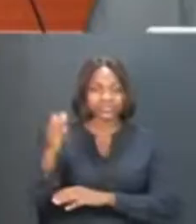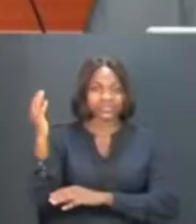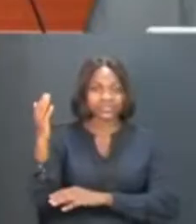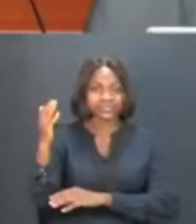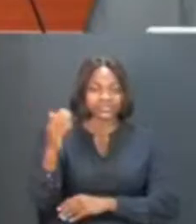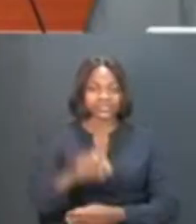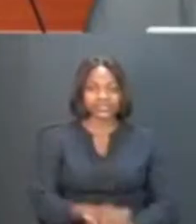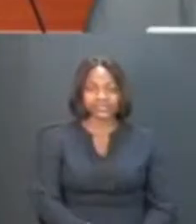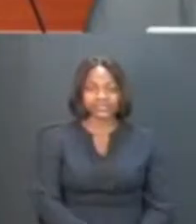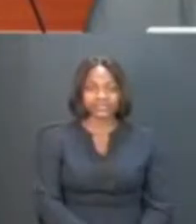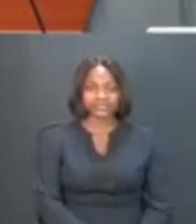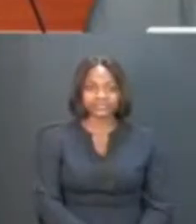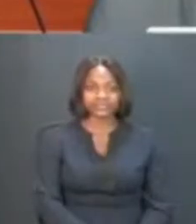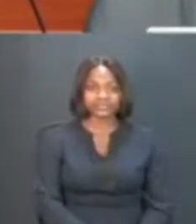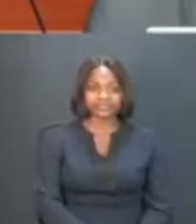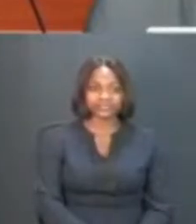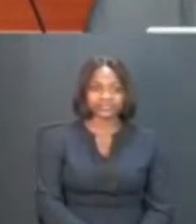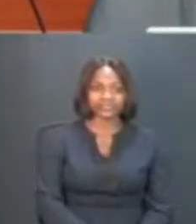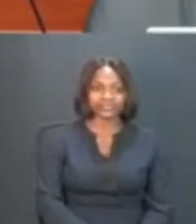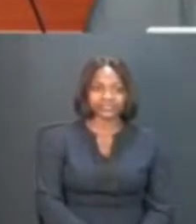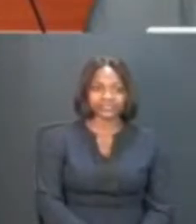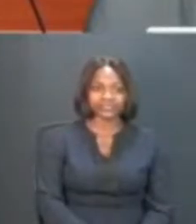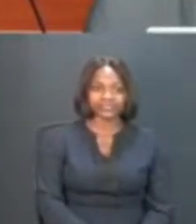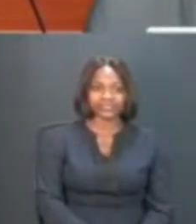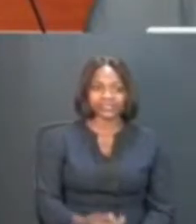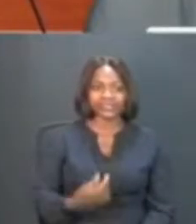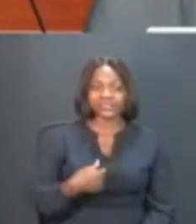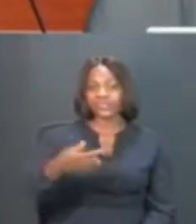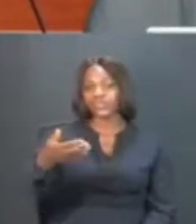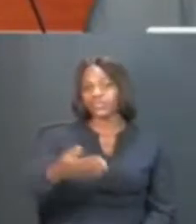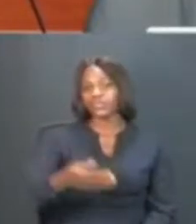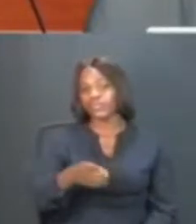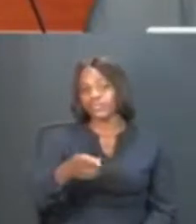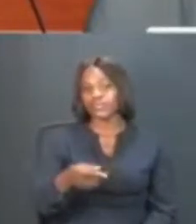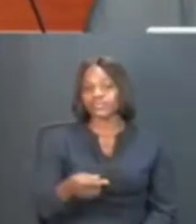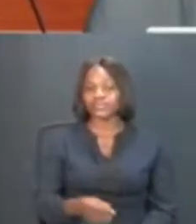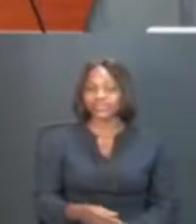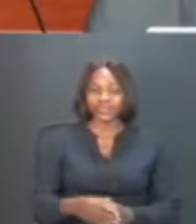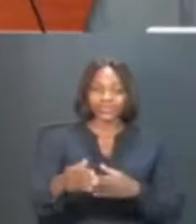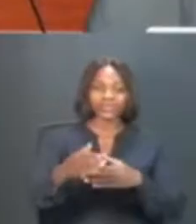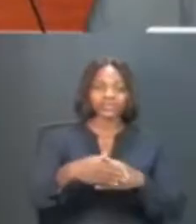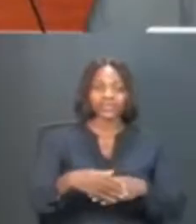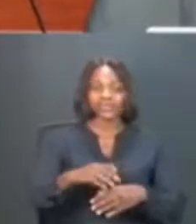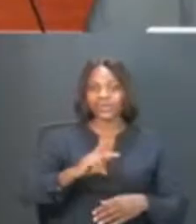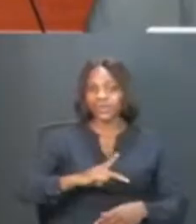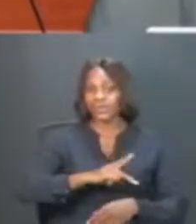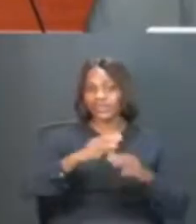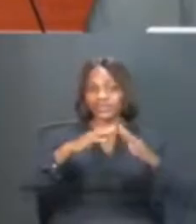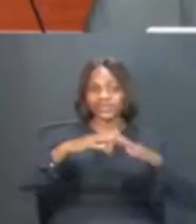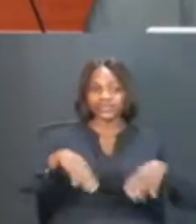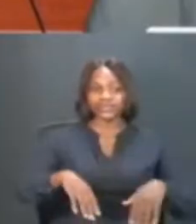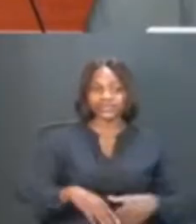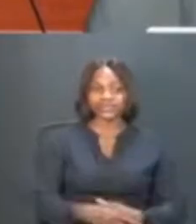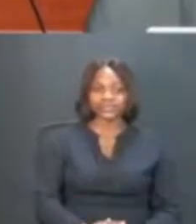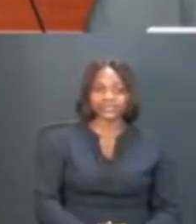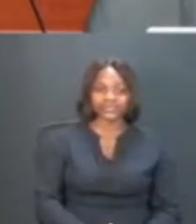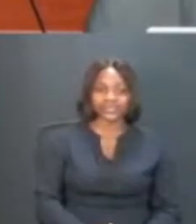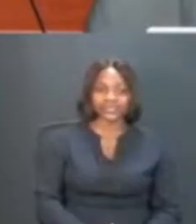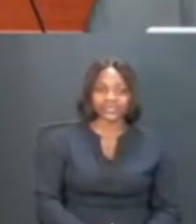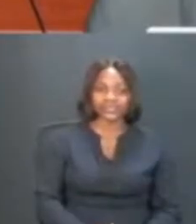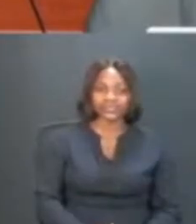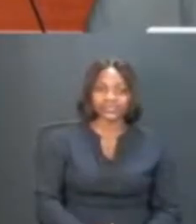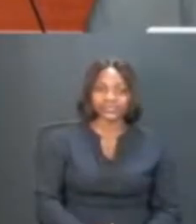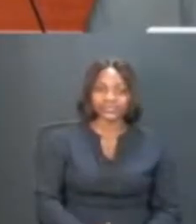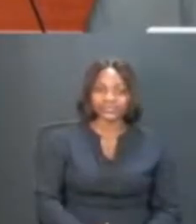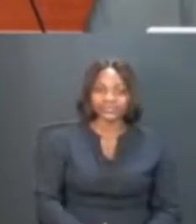statement. Mr. Speaker, I want to welcome you back to the House. Mr. Speaker, this is a very